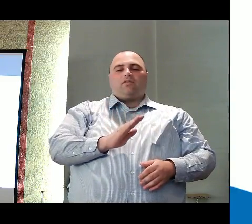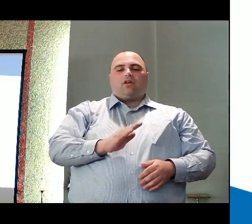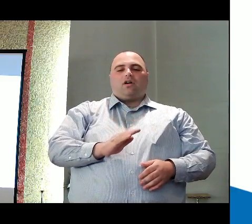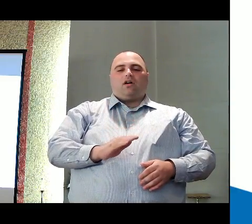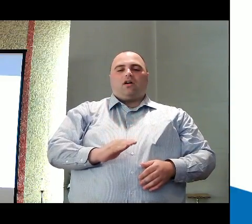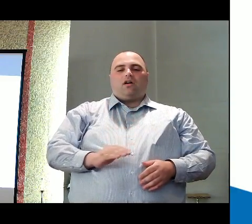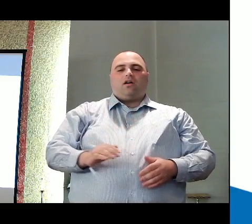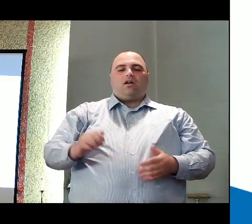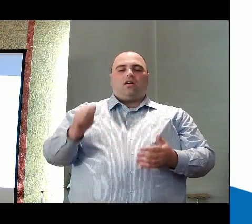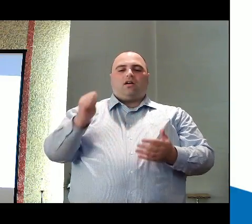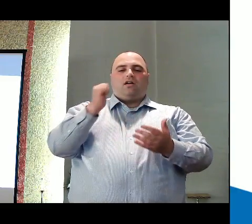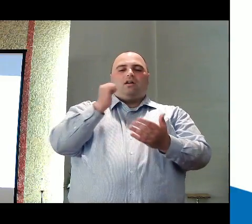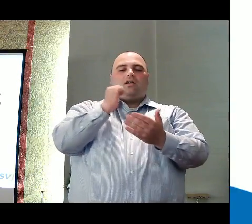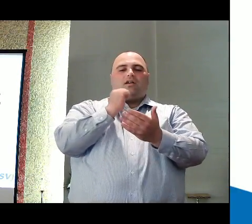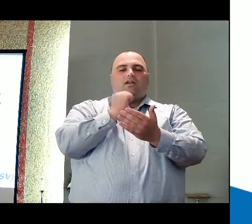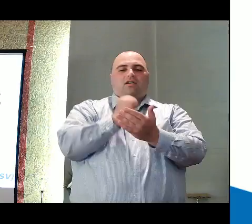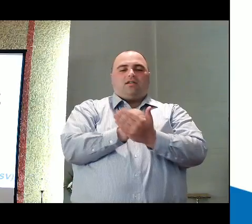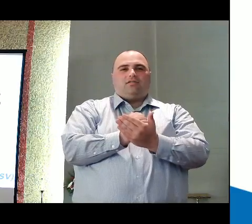of